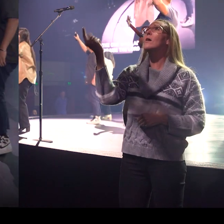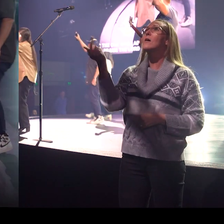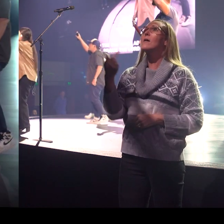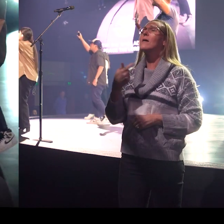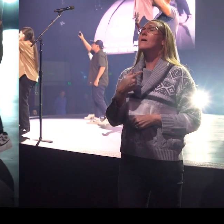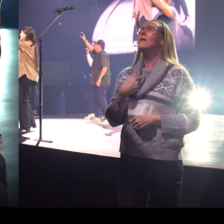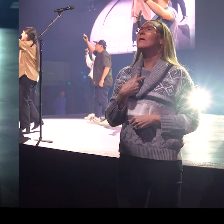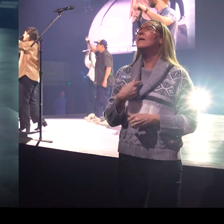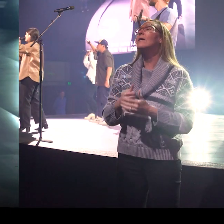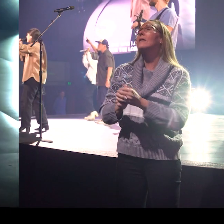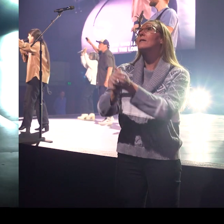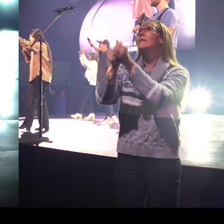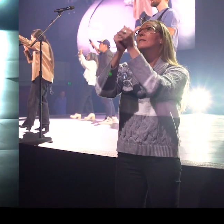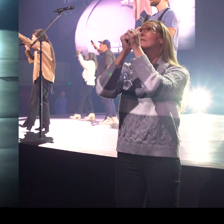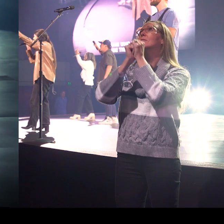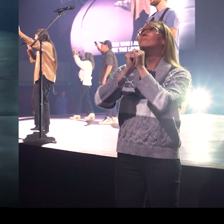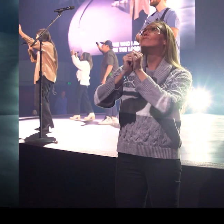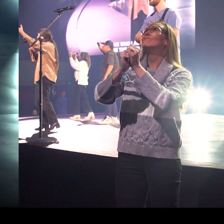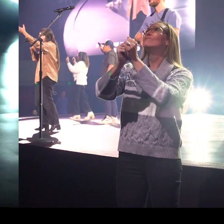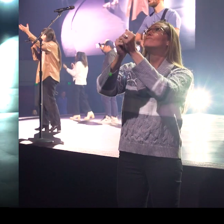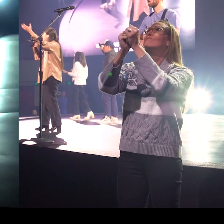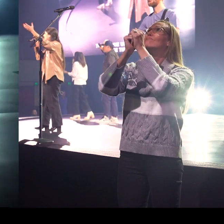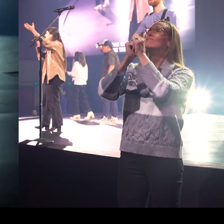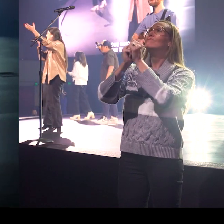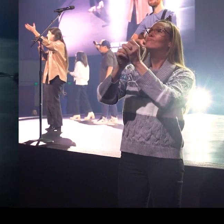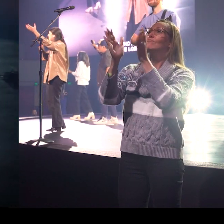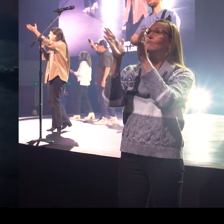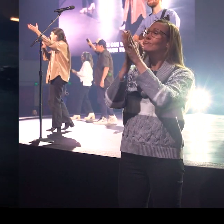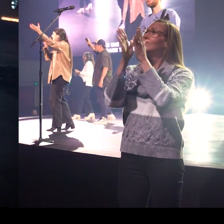I adore. Praise the